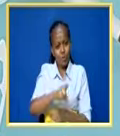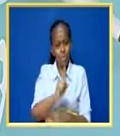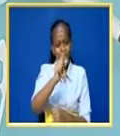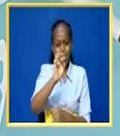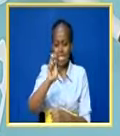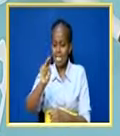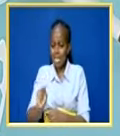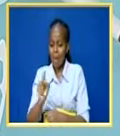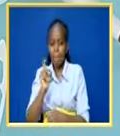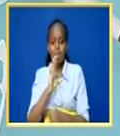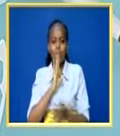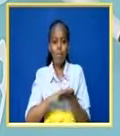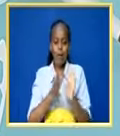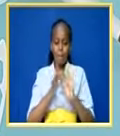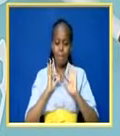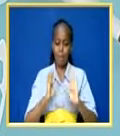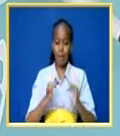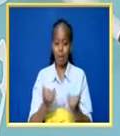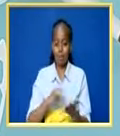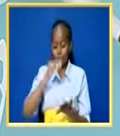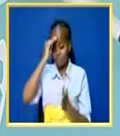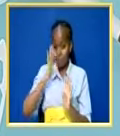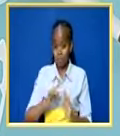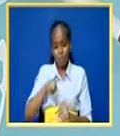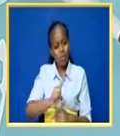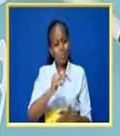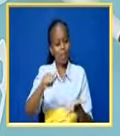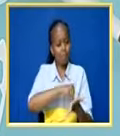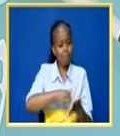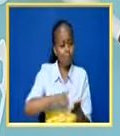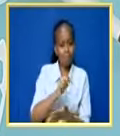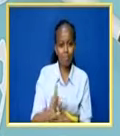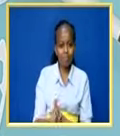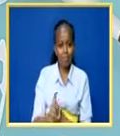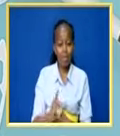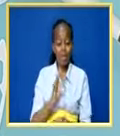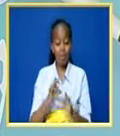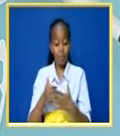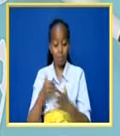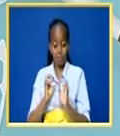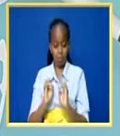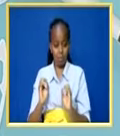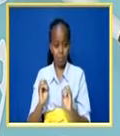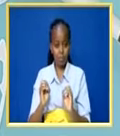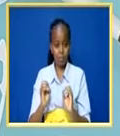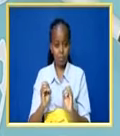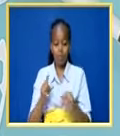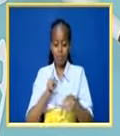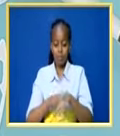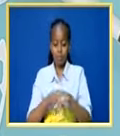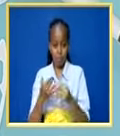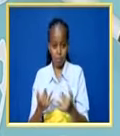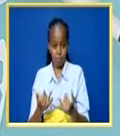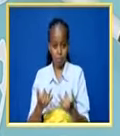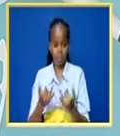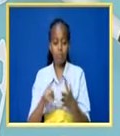want to look neat. That's right. Lana, do you brush your own shoes? If you've not been brushing your shoes, this is the time to